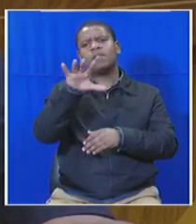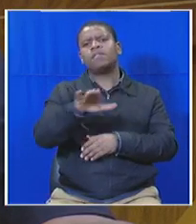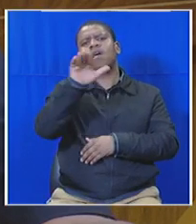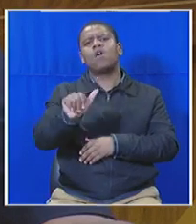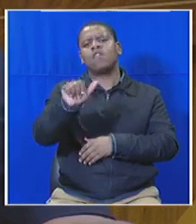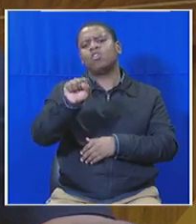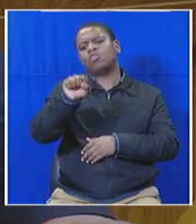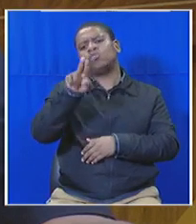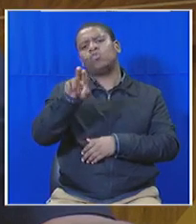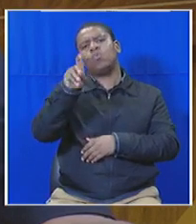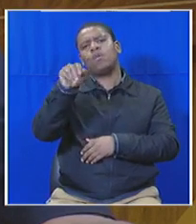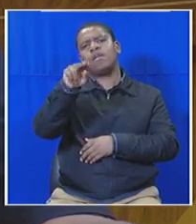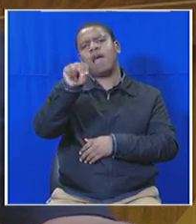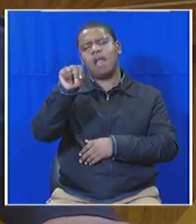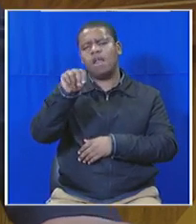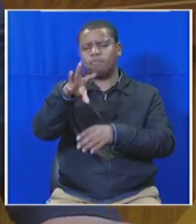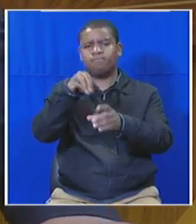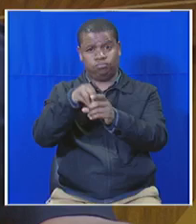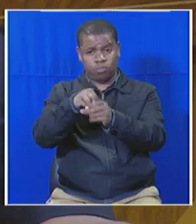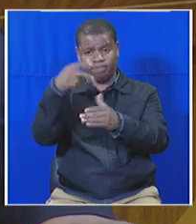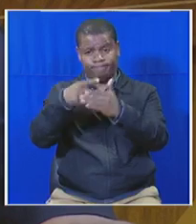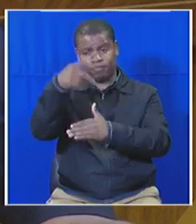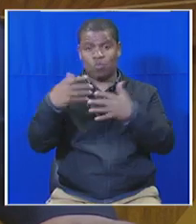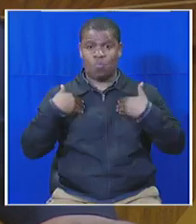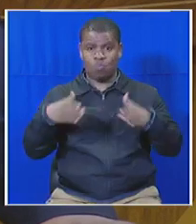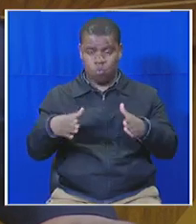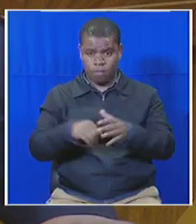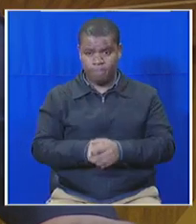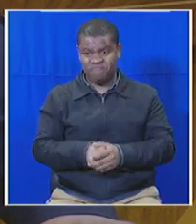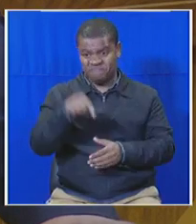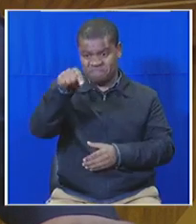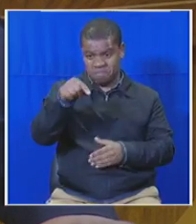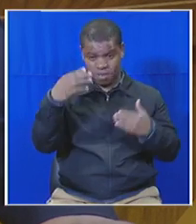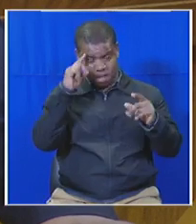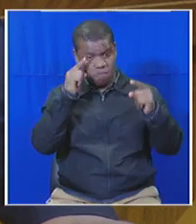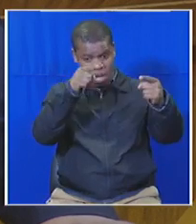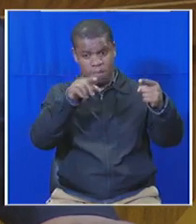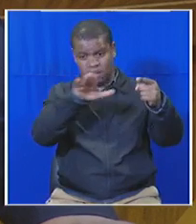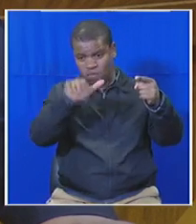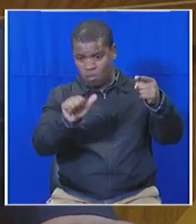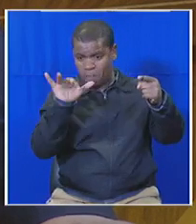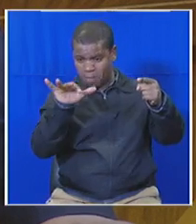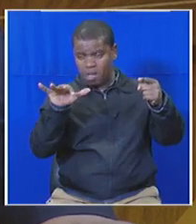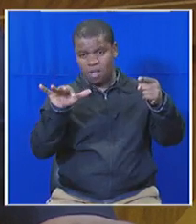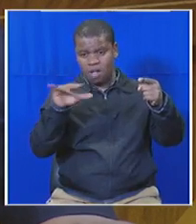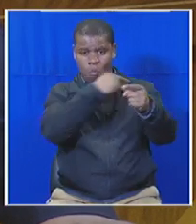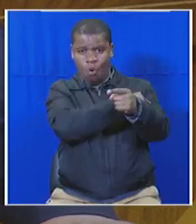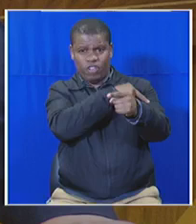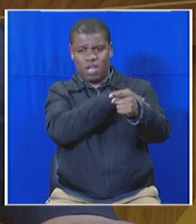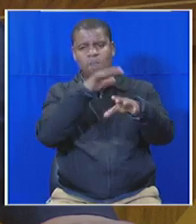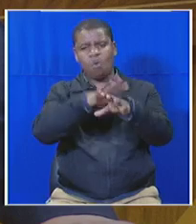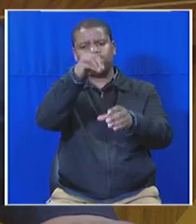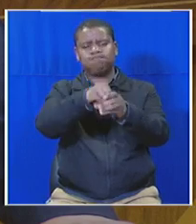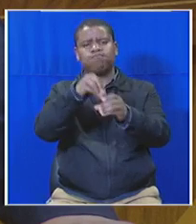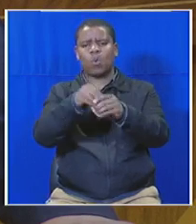Building Initiative, a project designed to train Southern Sudanese public officers in various